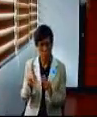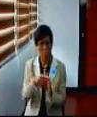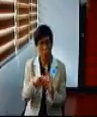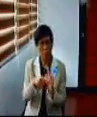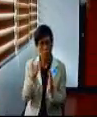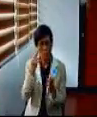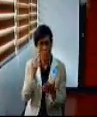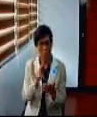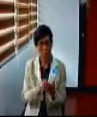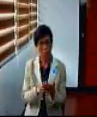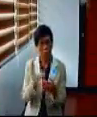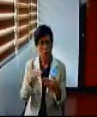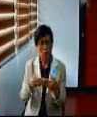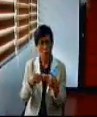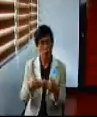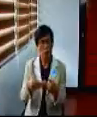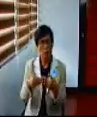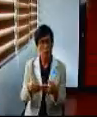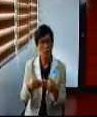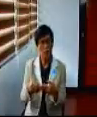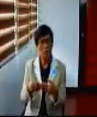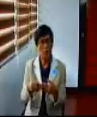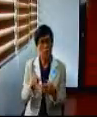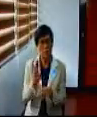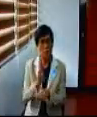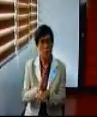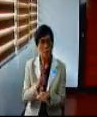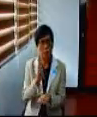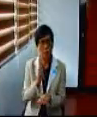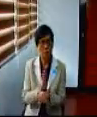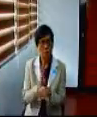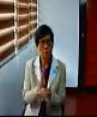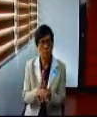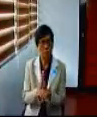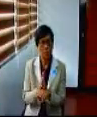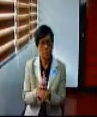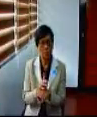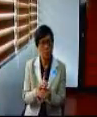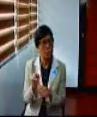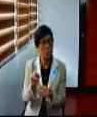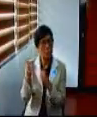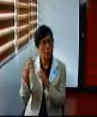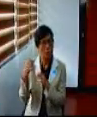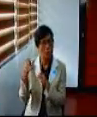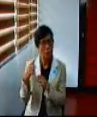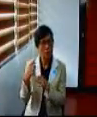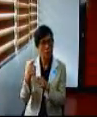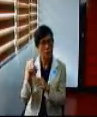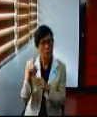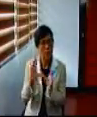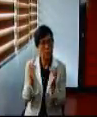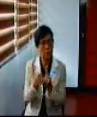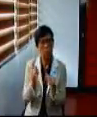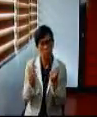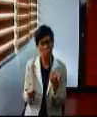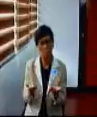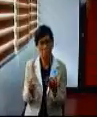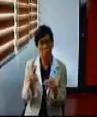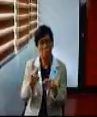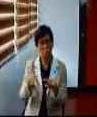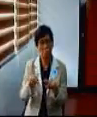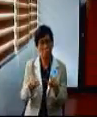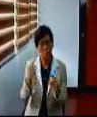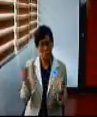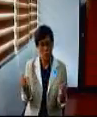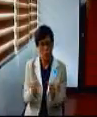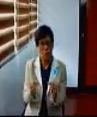the flexibility of the business landscape and what we can expect of transnational corporations may be different from small and